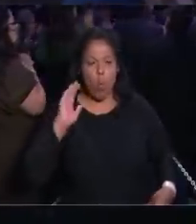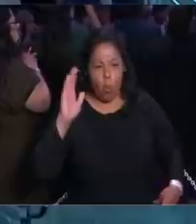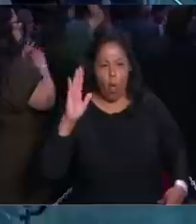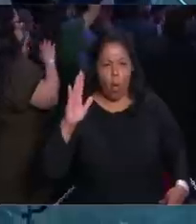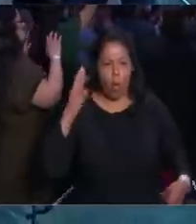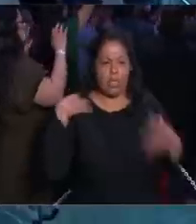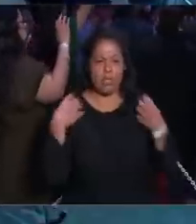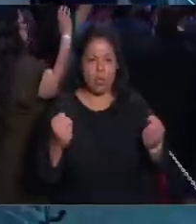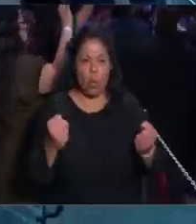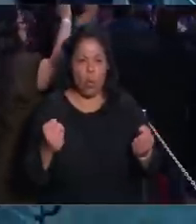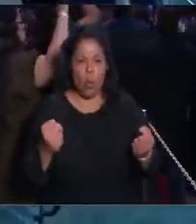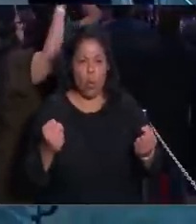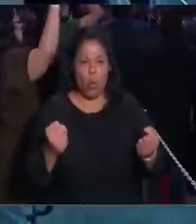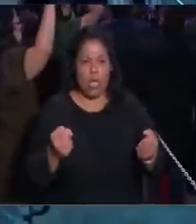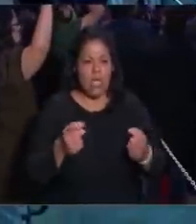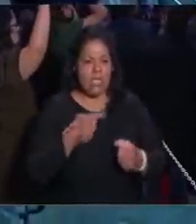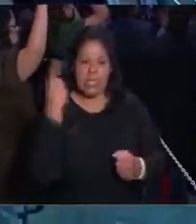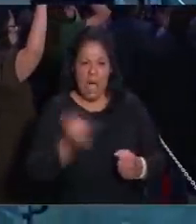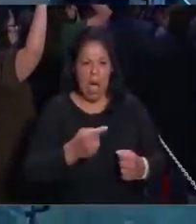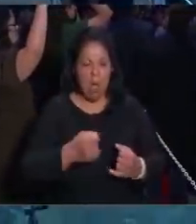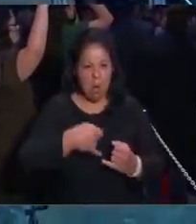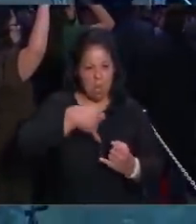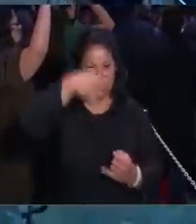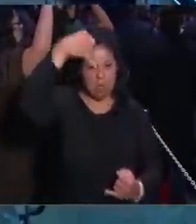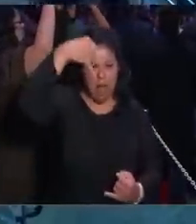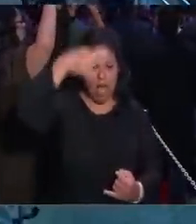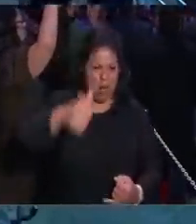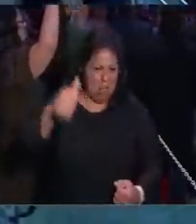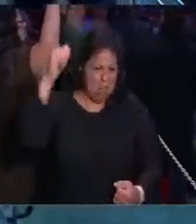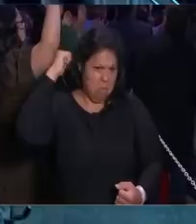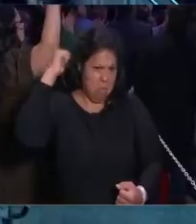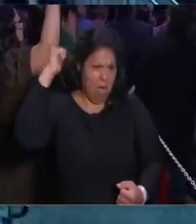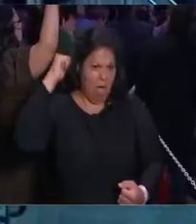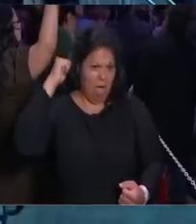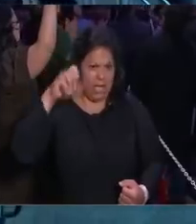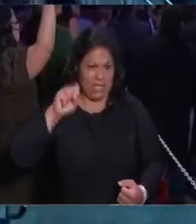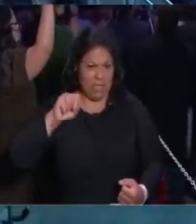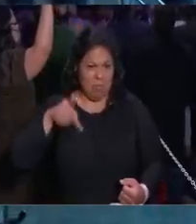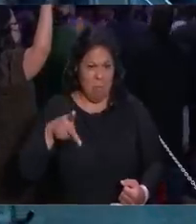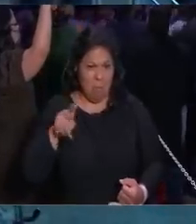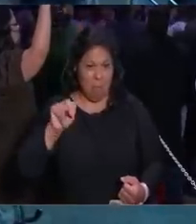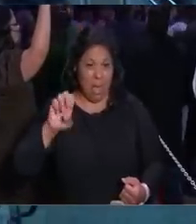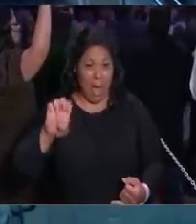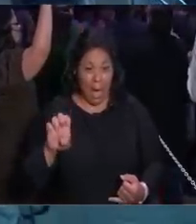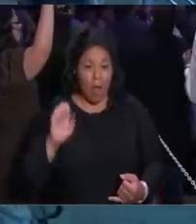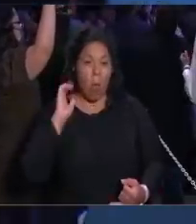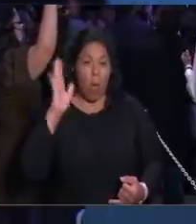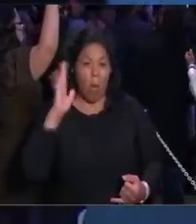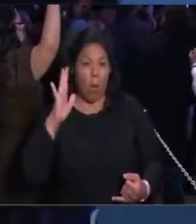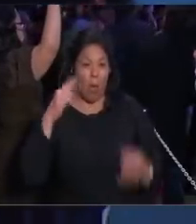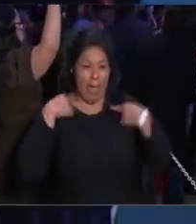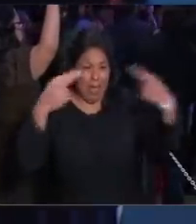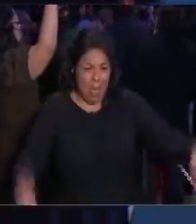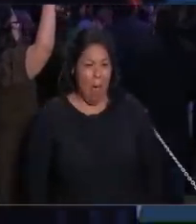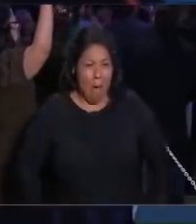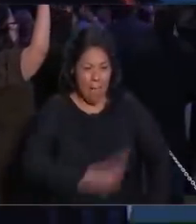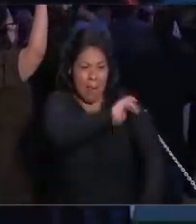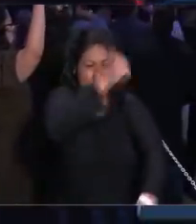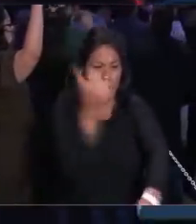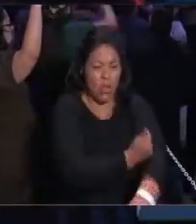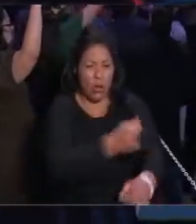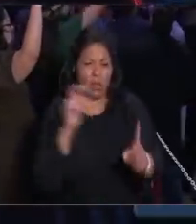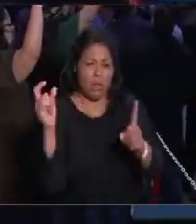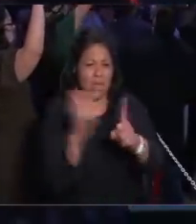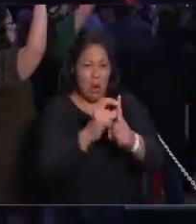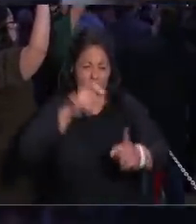spinal cord is being healed right now. La columna de alguien me está siendo sanada ahorita. By the authority of the